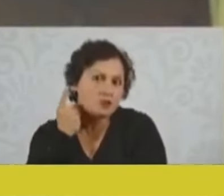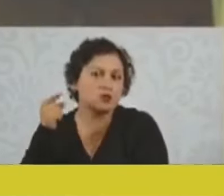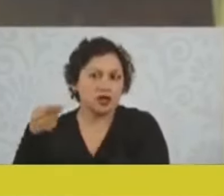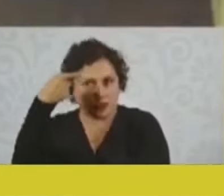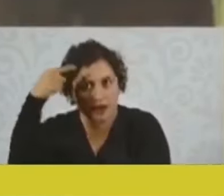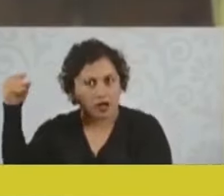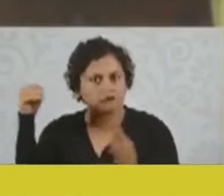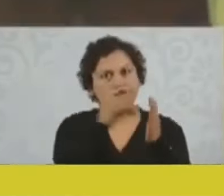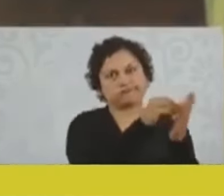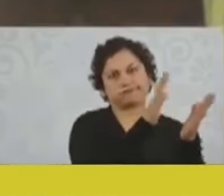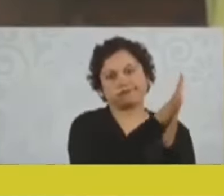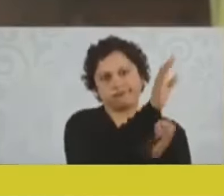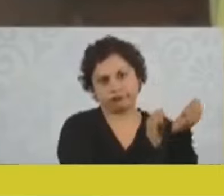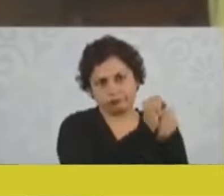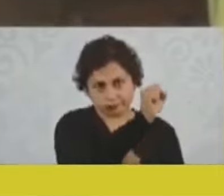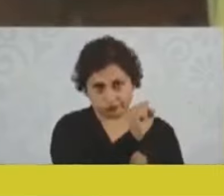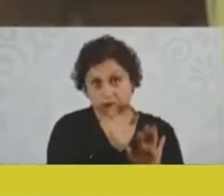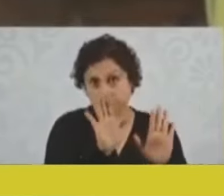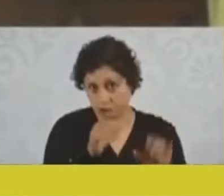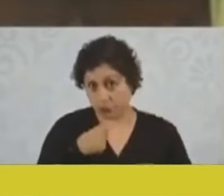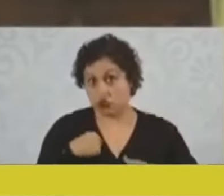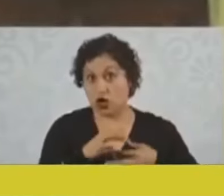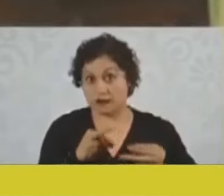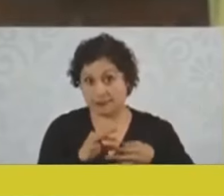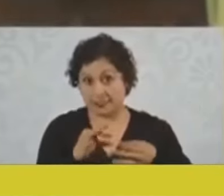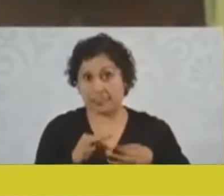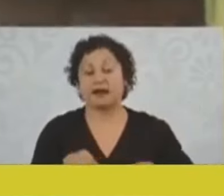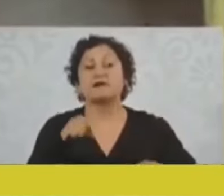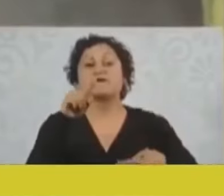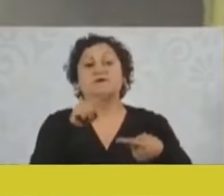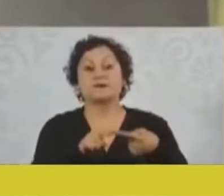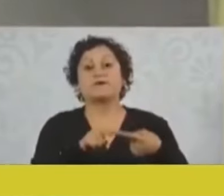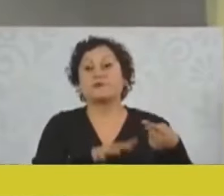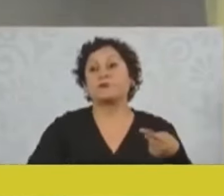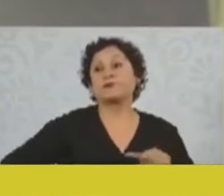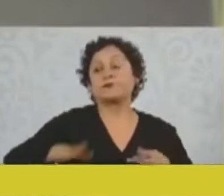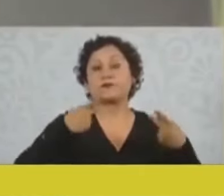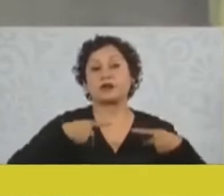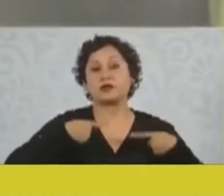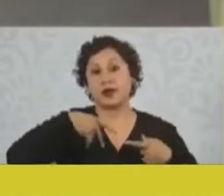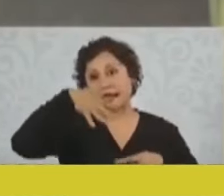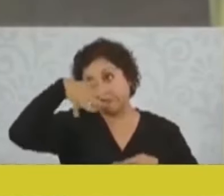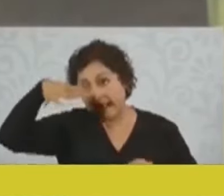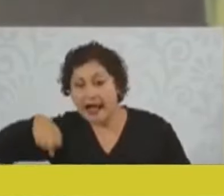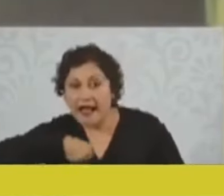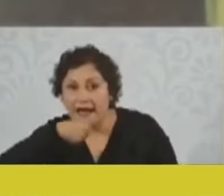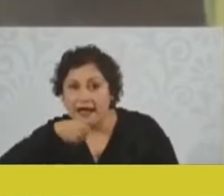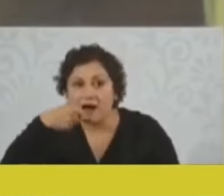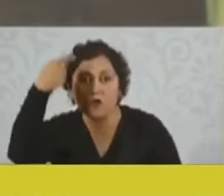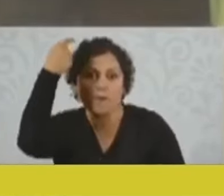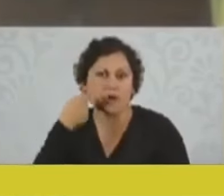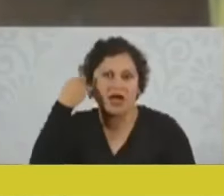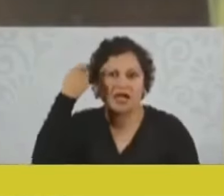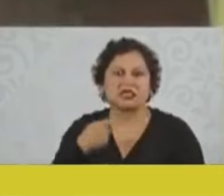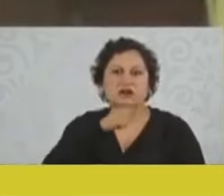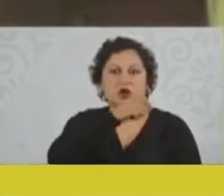so that they be part of the Constitution. Let's mention them. Universal pension for